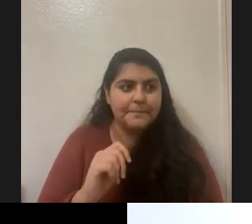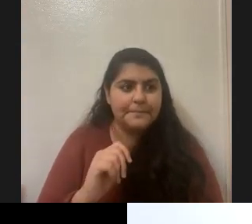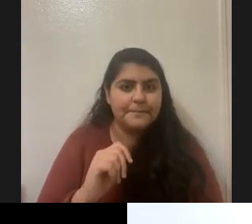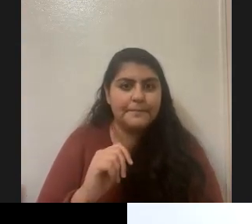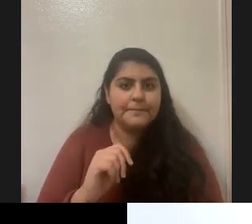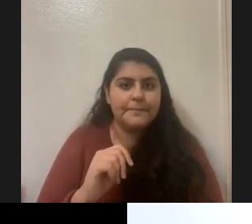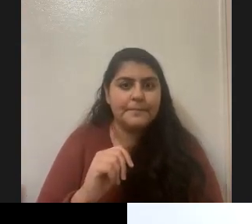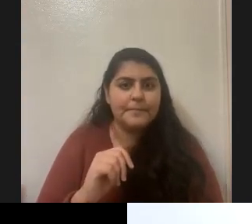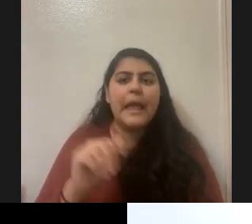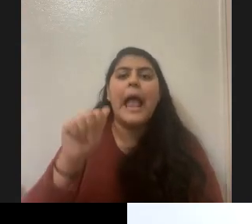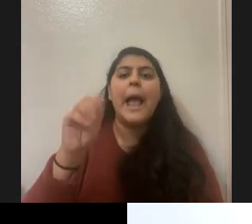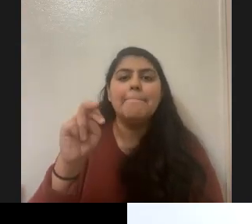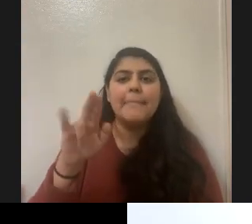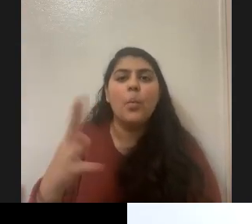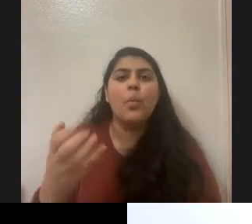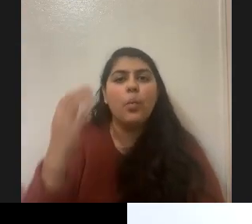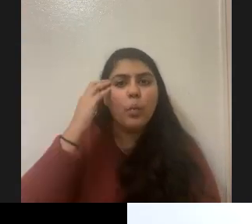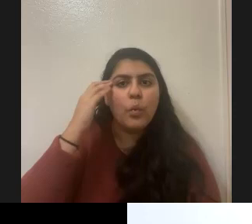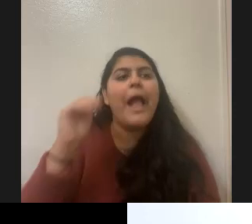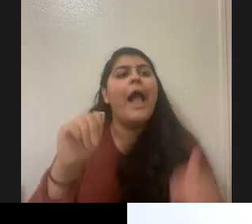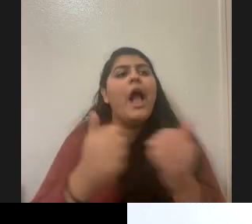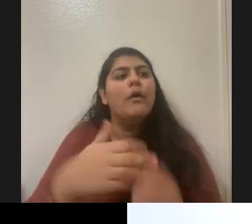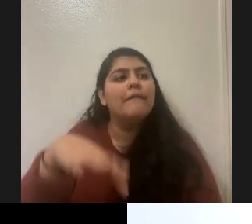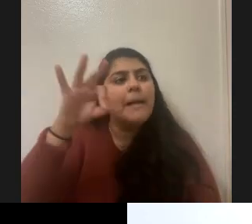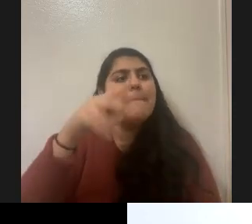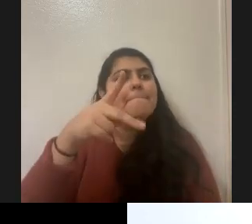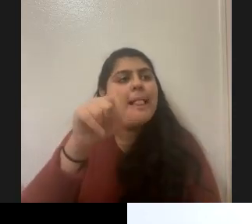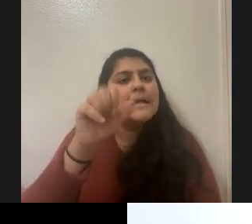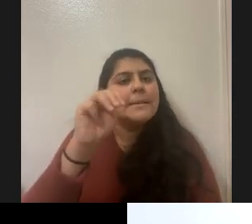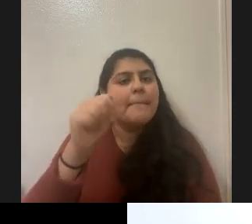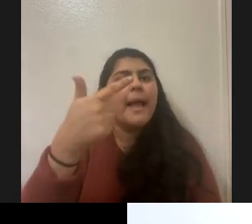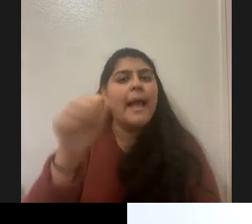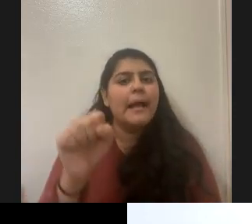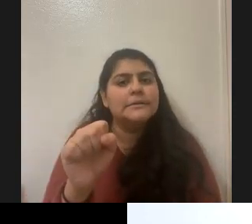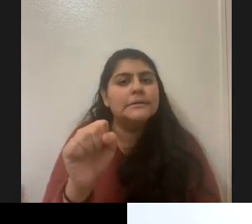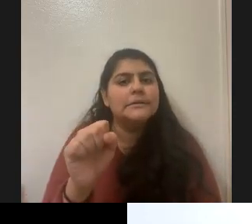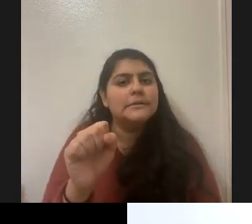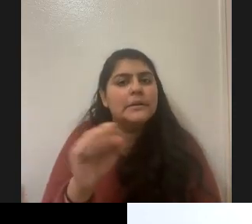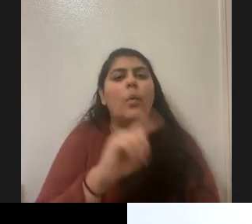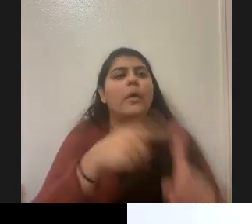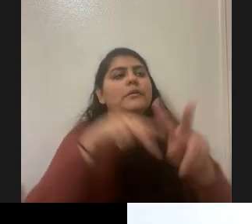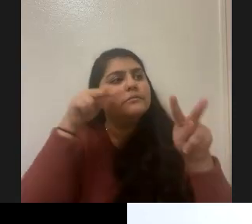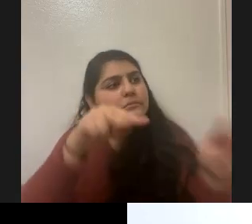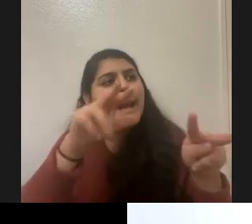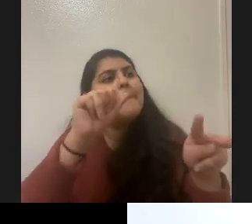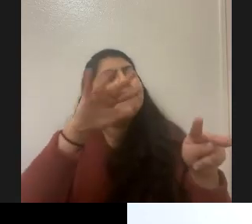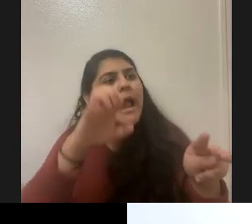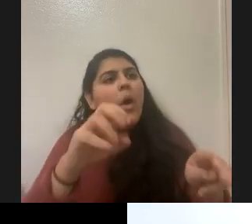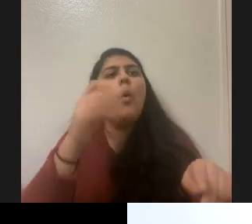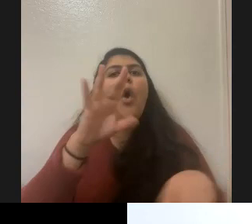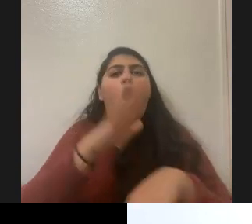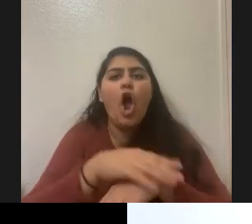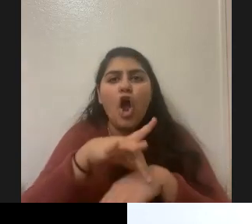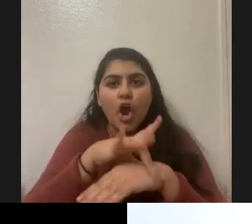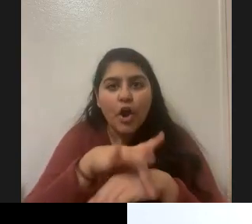All right. Amir wants to know, how do you find plasma gas? Like if you're out, whether you're looking in space or you're looking on Earth, like how do